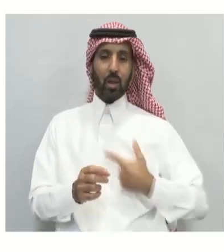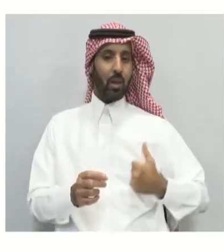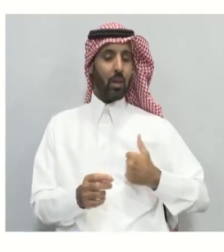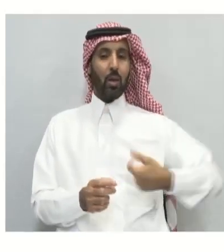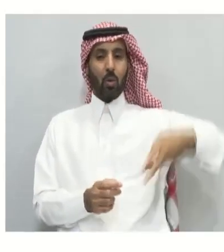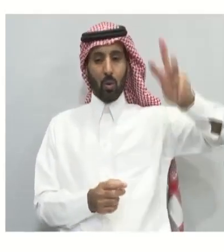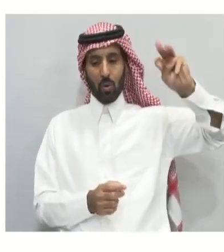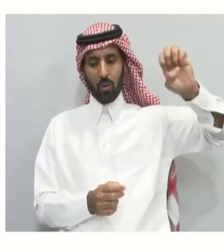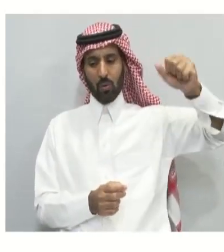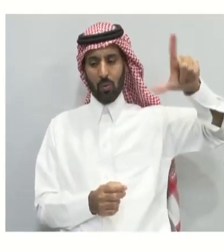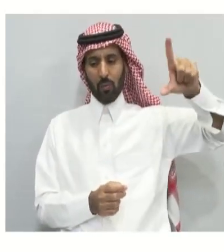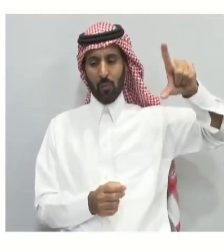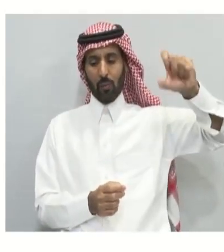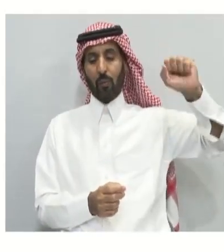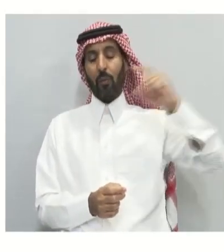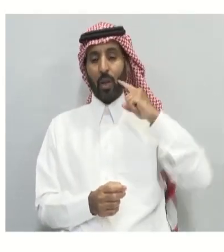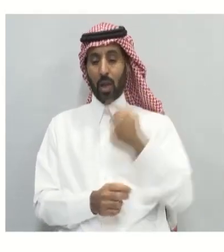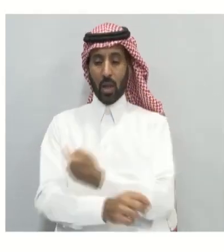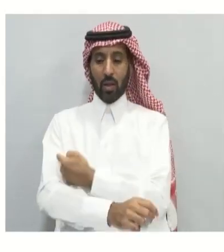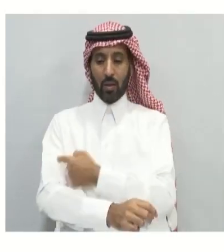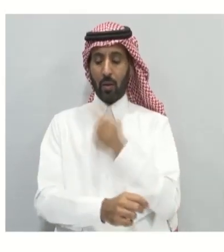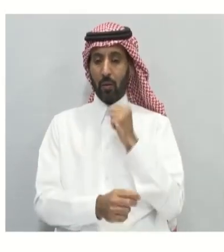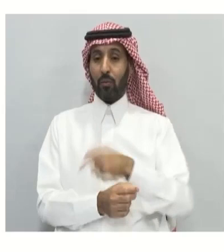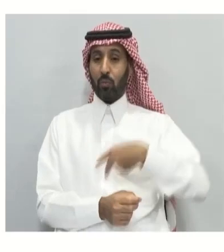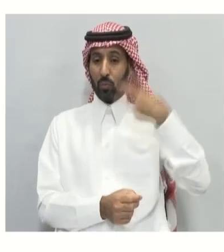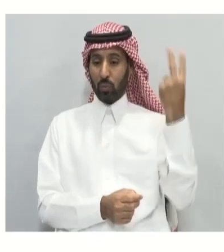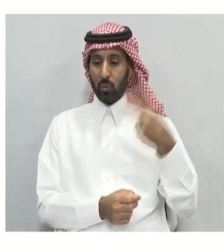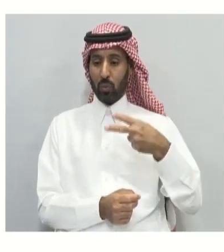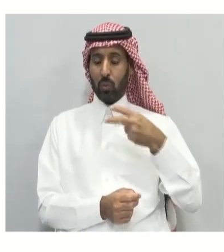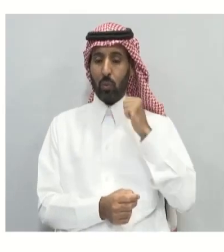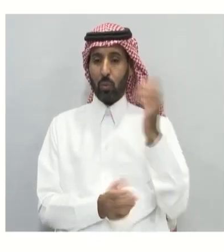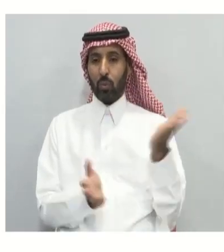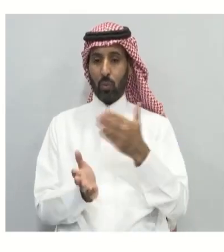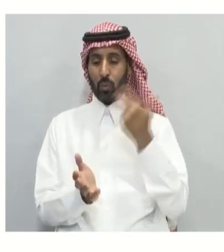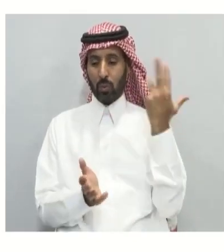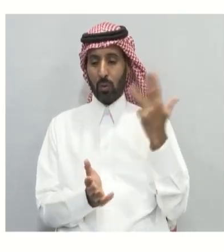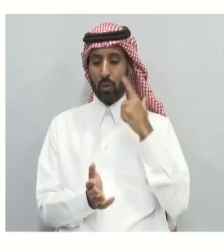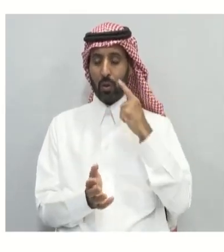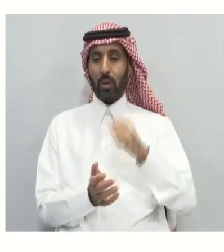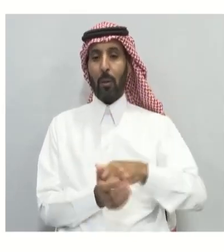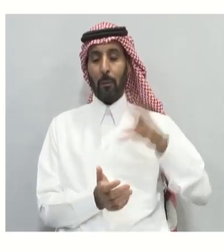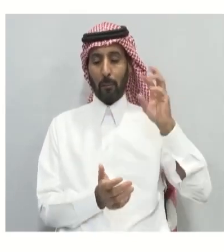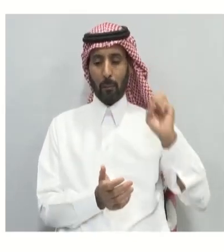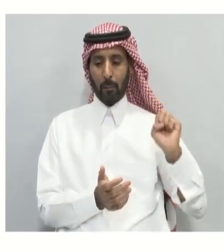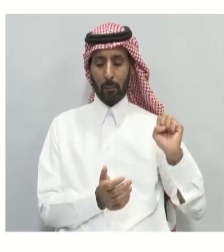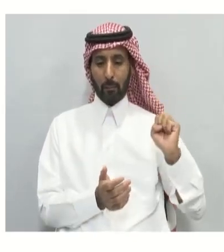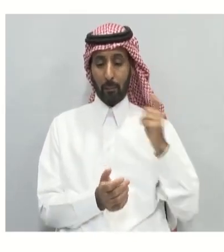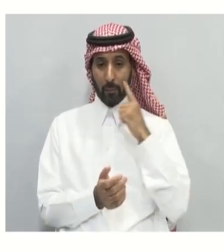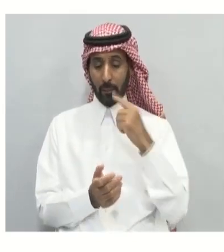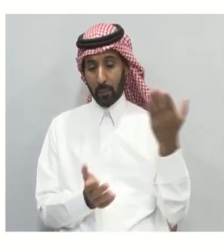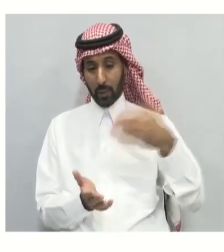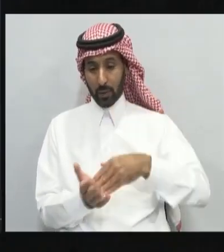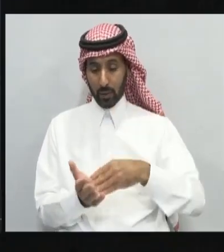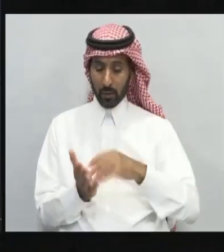The visiting hours are from 2 to 8 p.m. So these are the ideas that I will rewrite